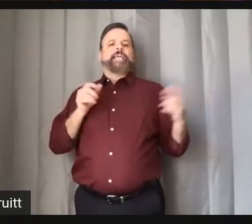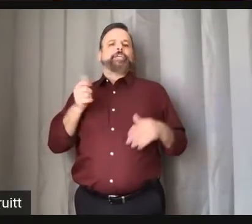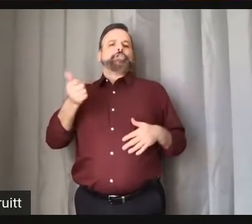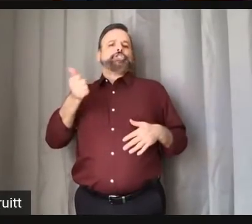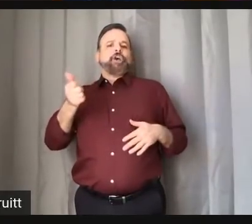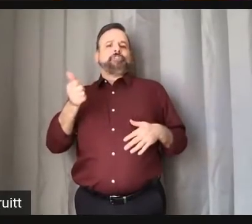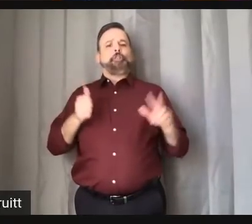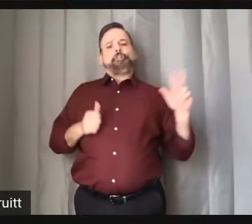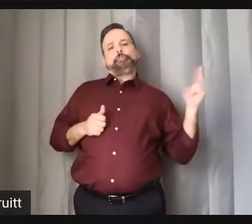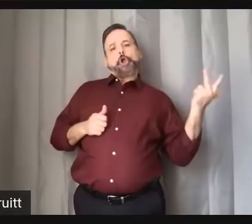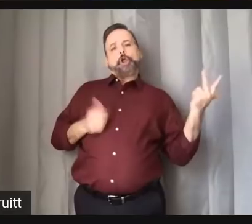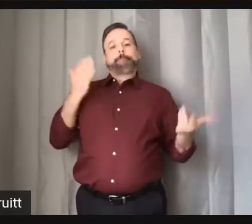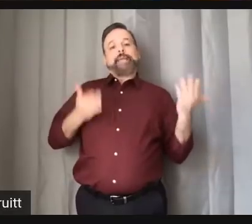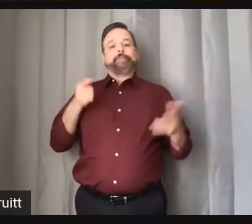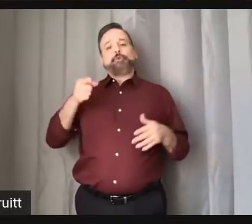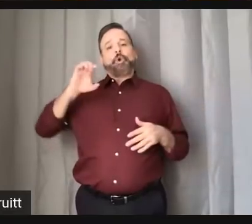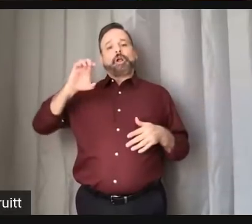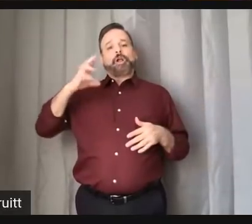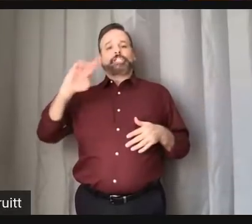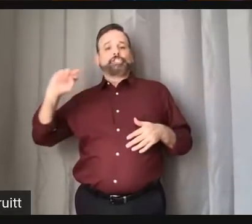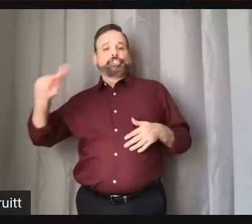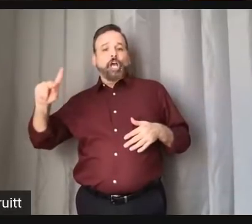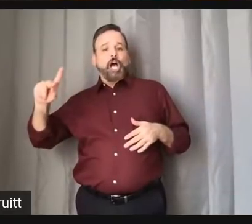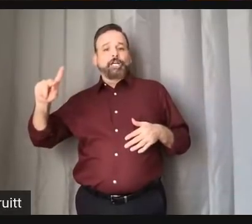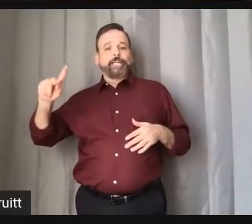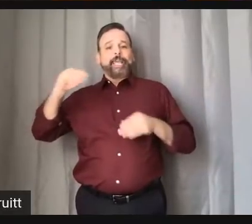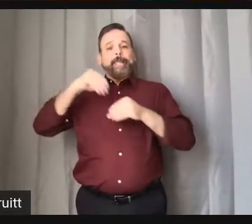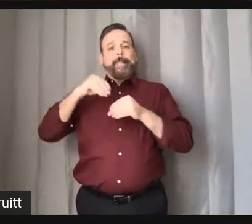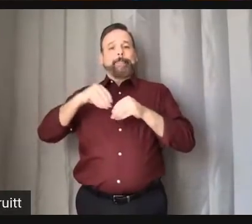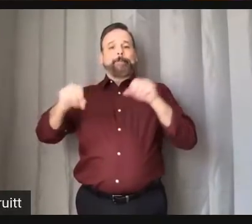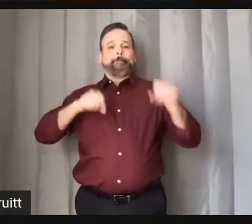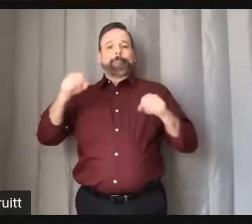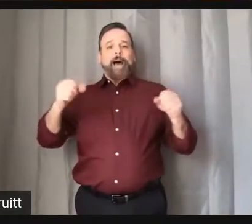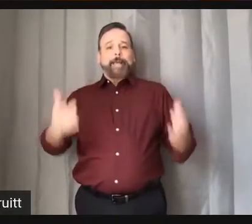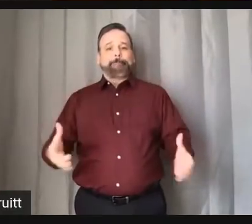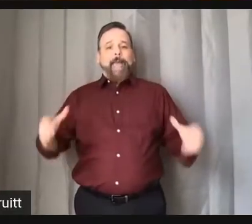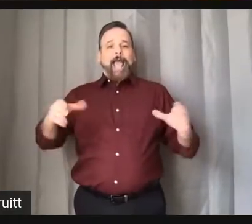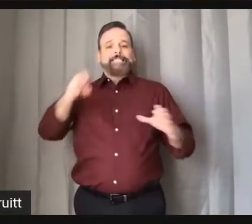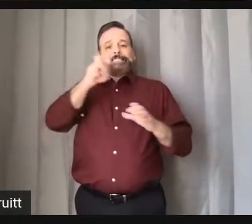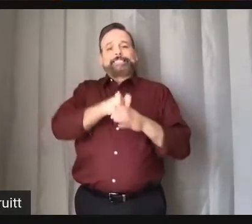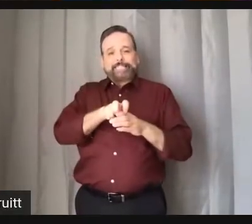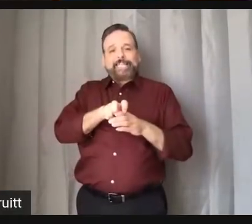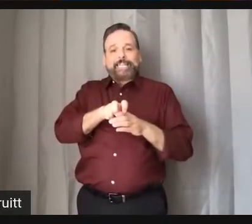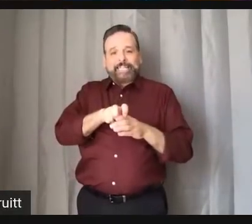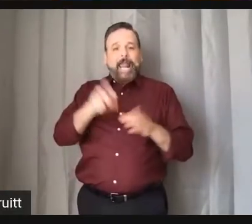were Chunk in the bike basket, just listening to everything that was happening.